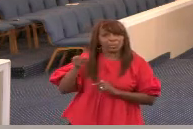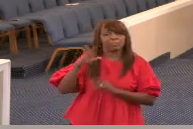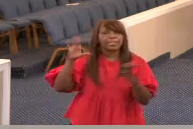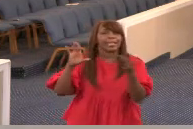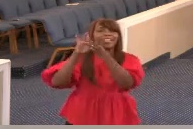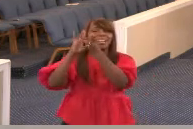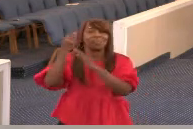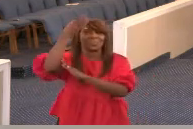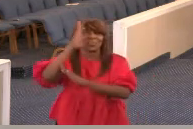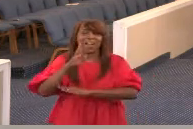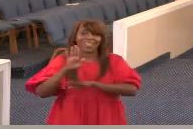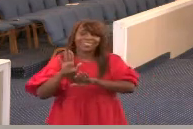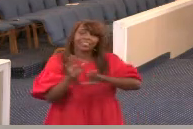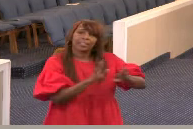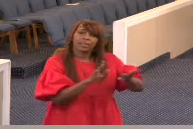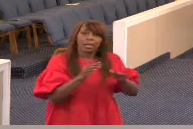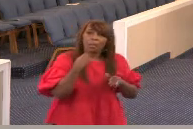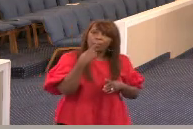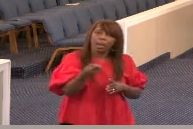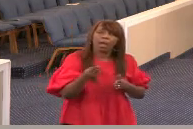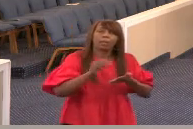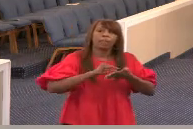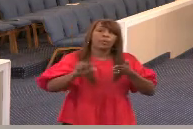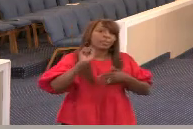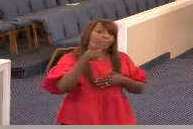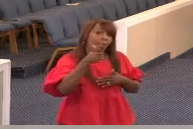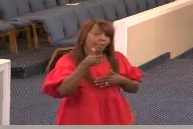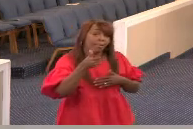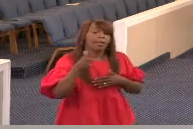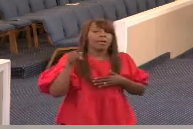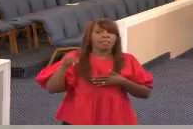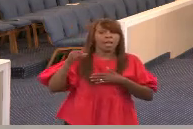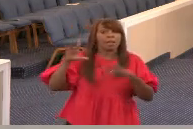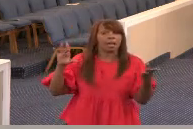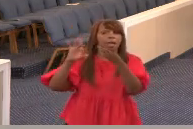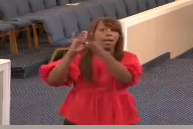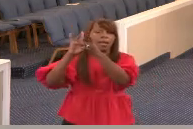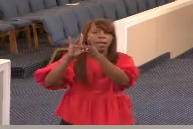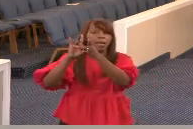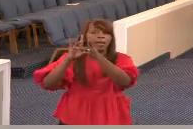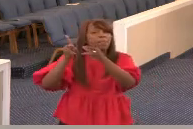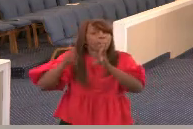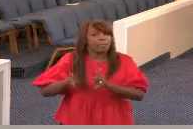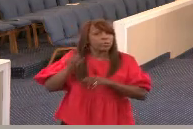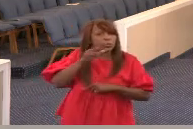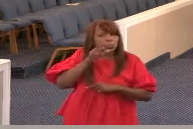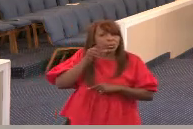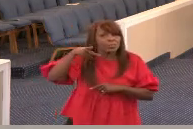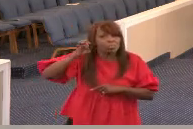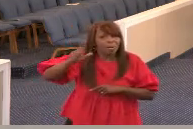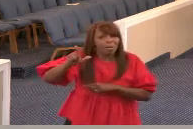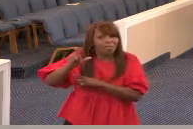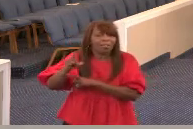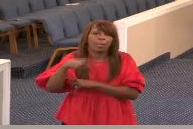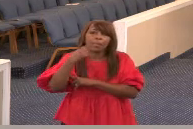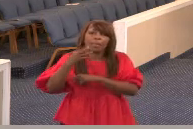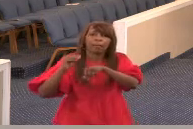I want to pause there because it's in verse 10. The one connected to God was Paul, and Paul has some advice